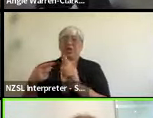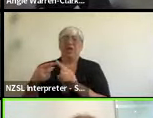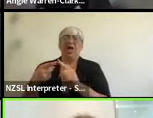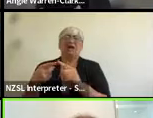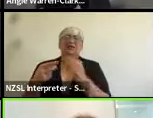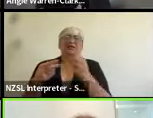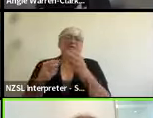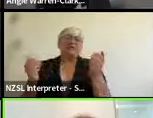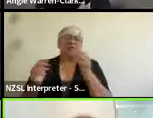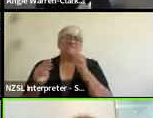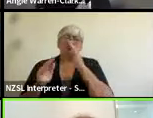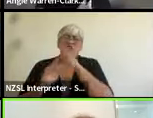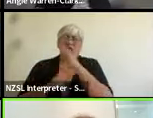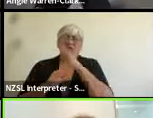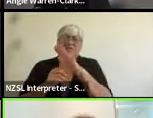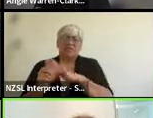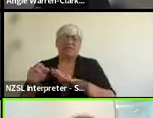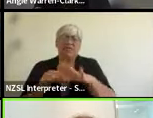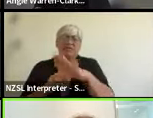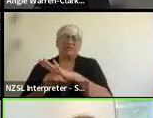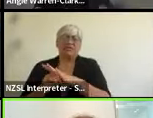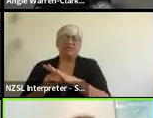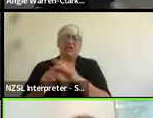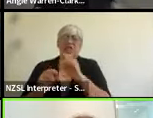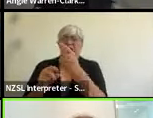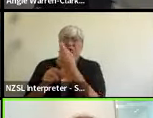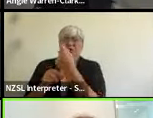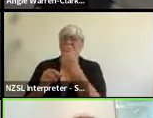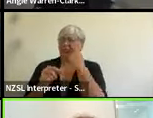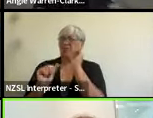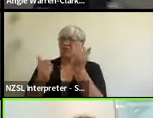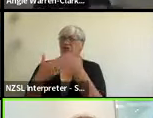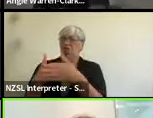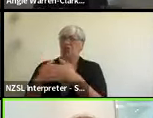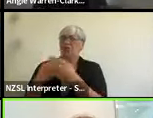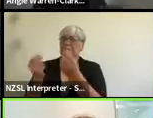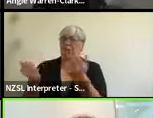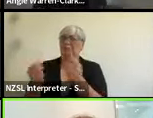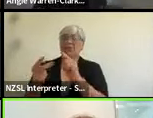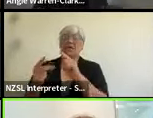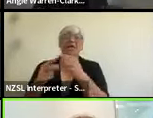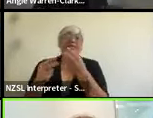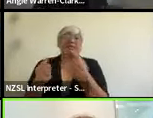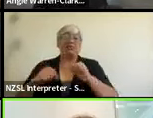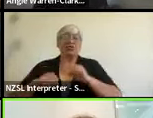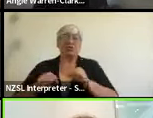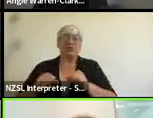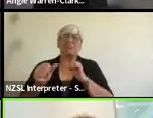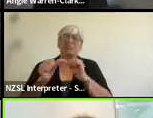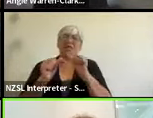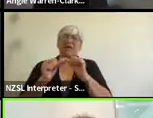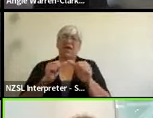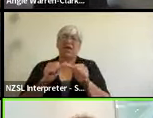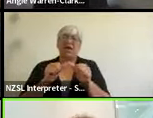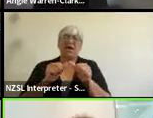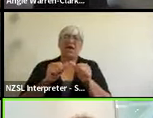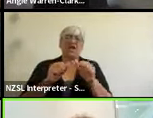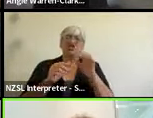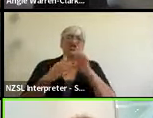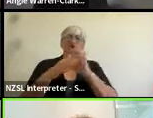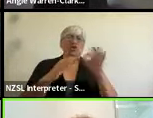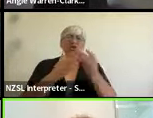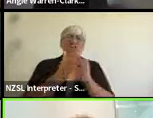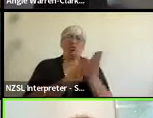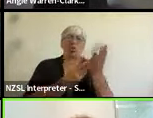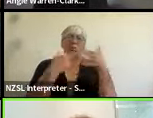that cater to disabled are in danger of being closed or have been closed. There are some students that do better outside of mainstream education.